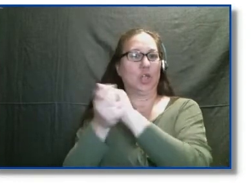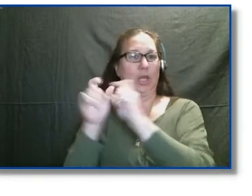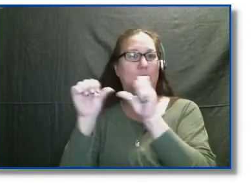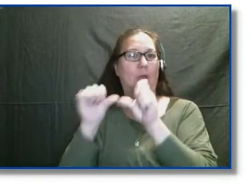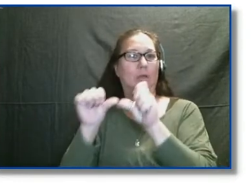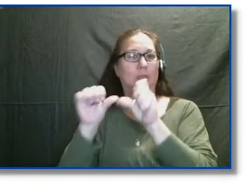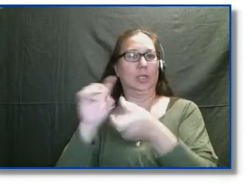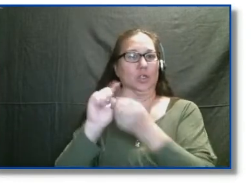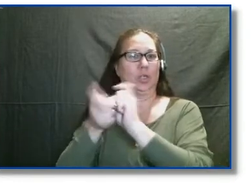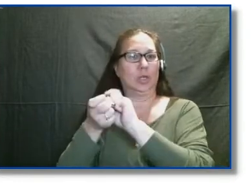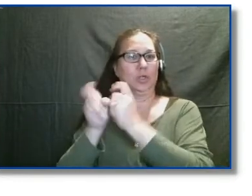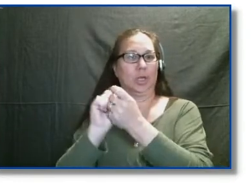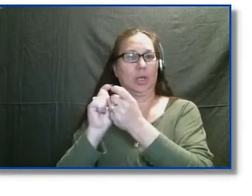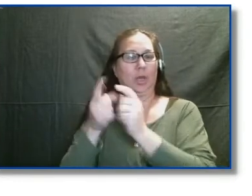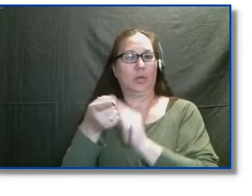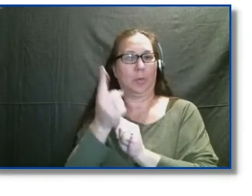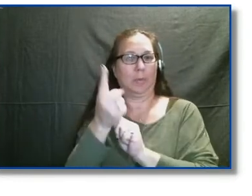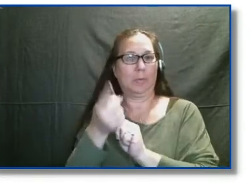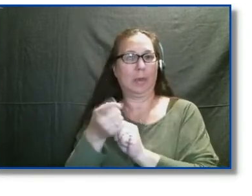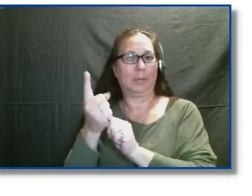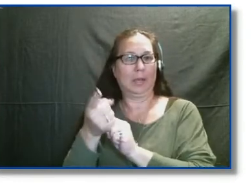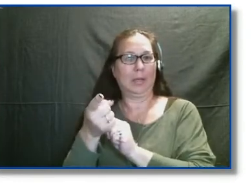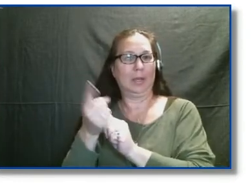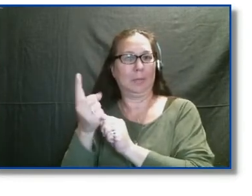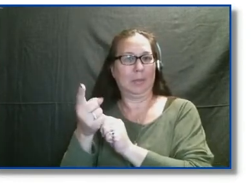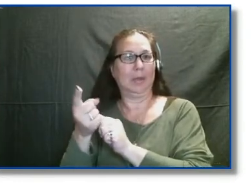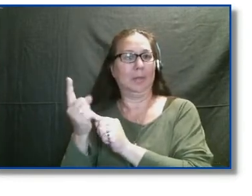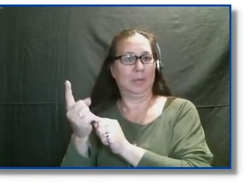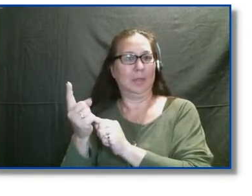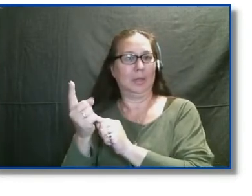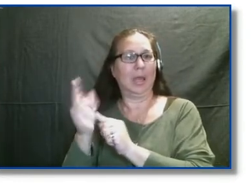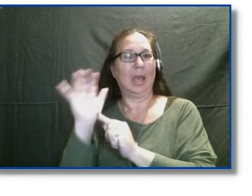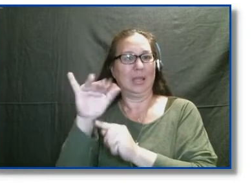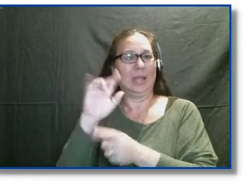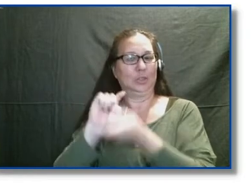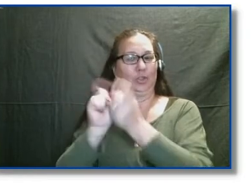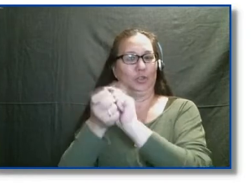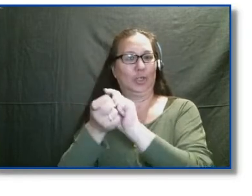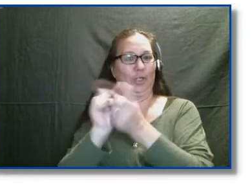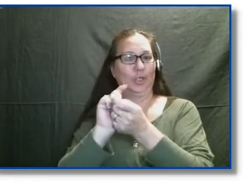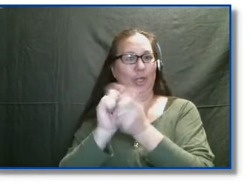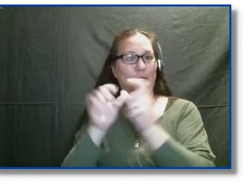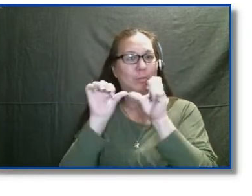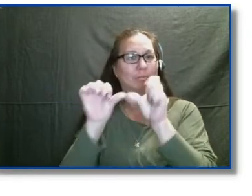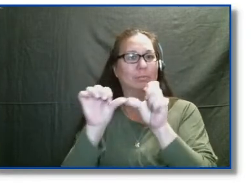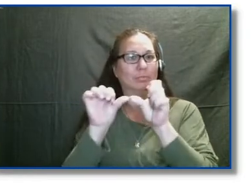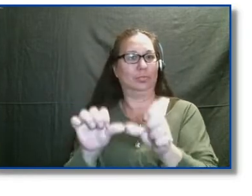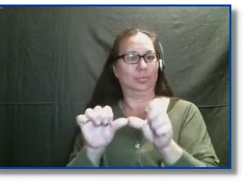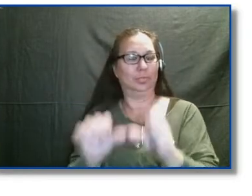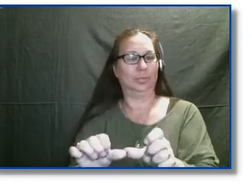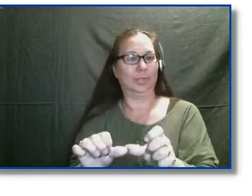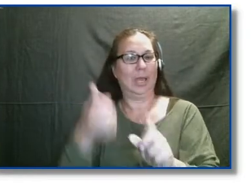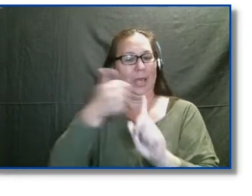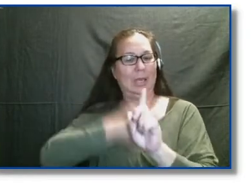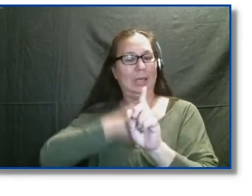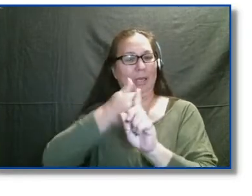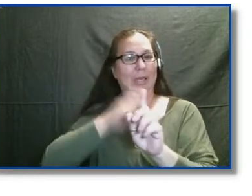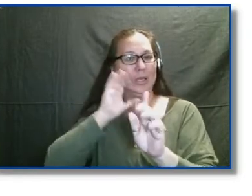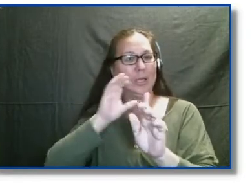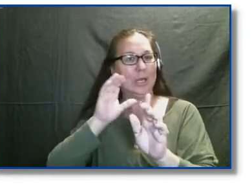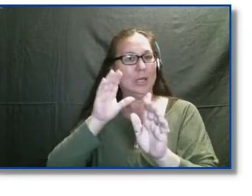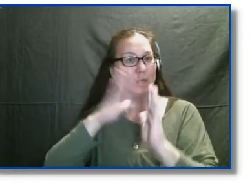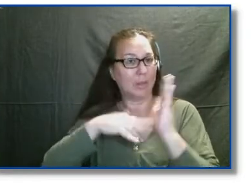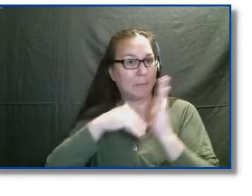minutes later. This is how it evolves. And so each of these paintings is connected to